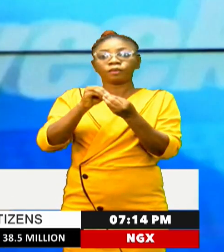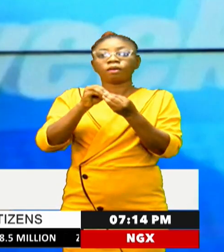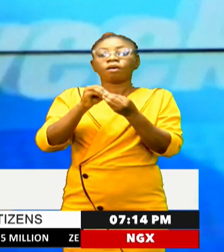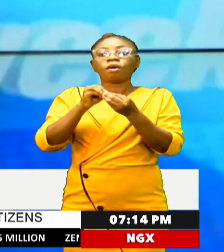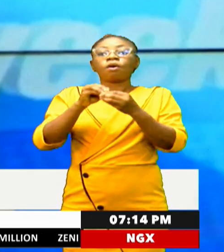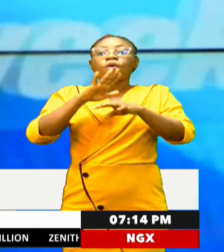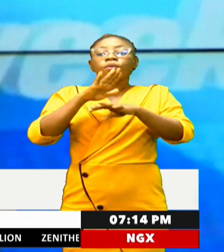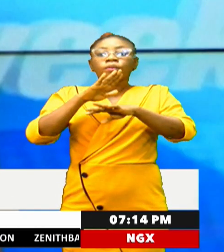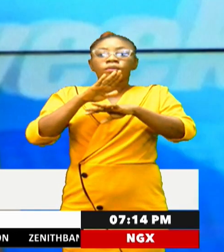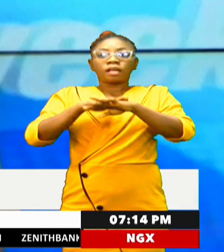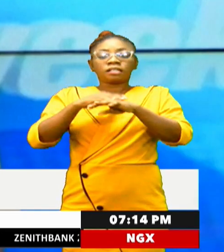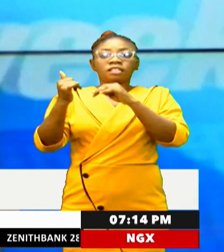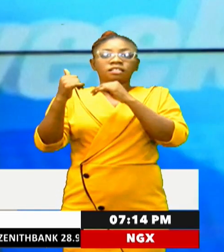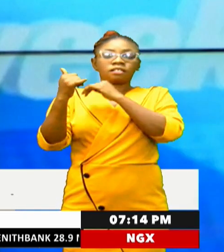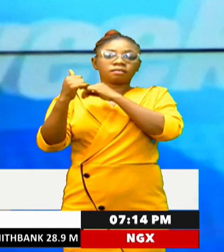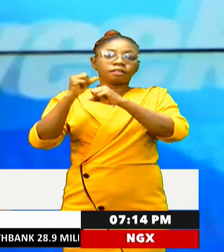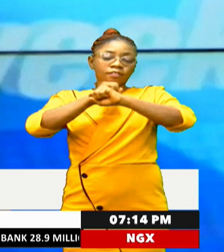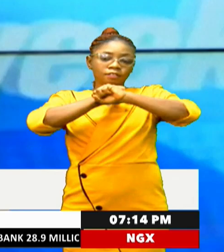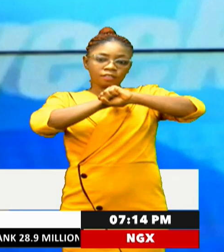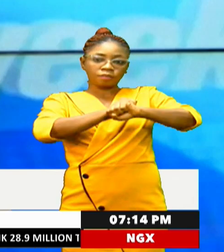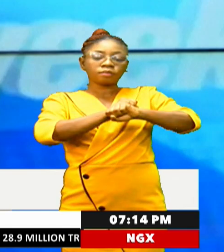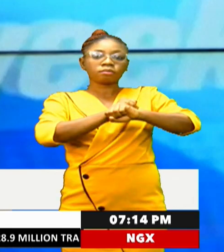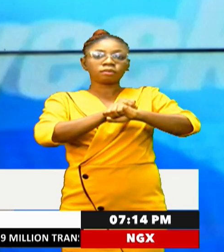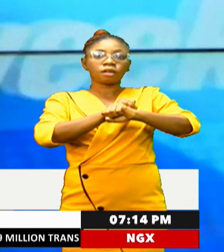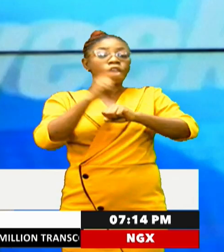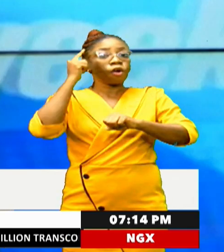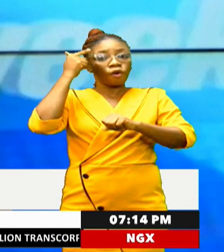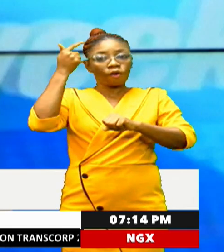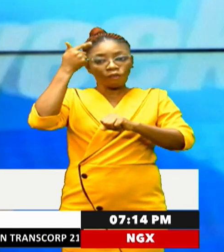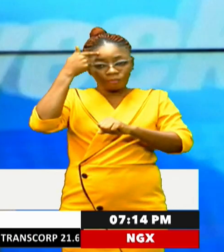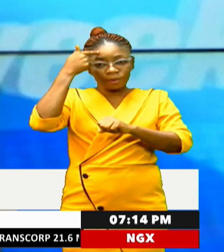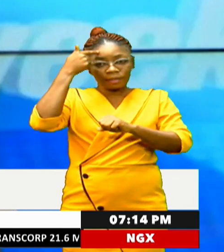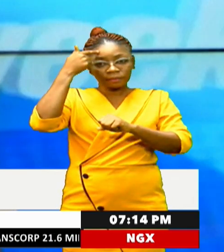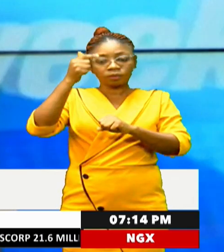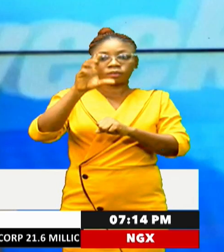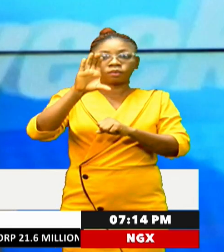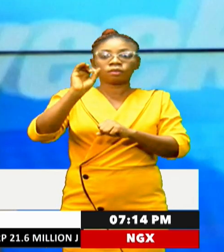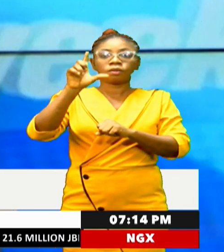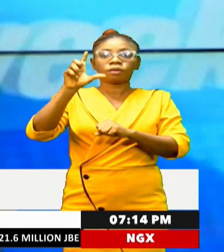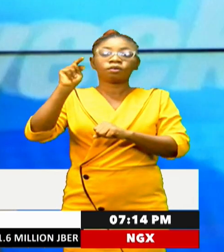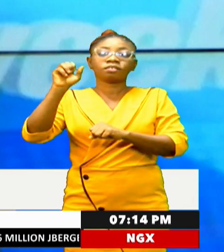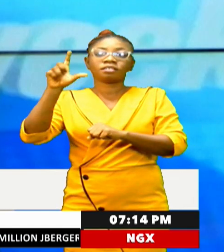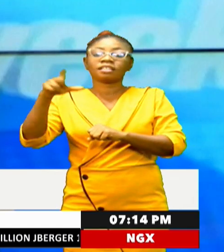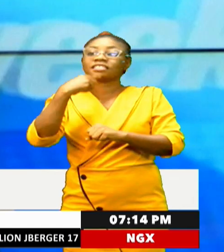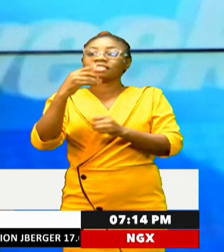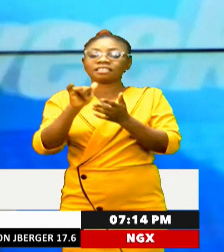de défense et de sécurité maliennes. Government spokesman Colonel Abdoulaye Meiga said the decision is with immediate effect,